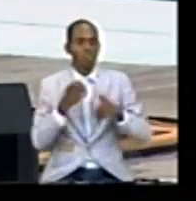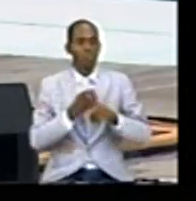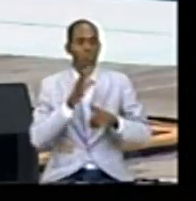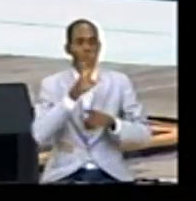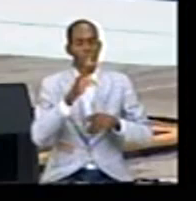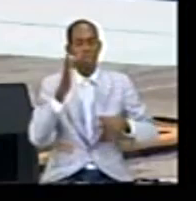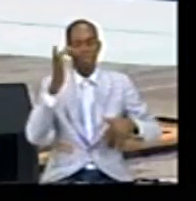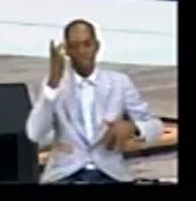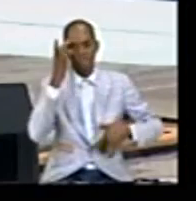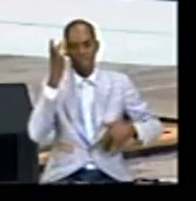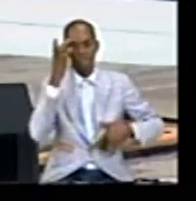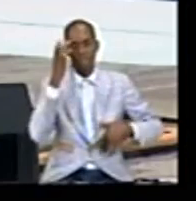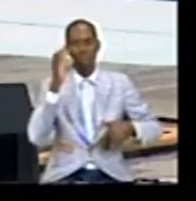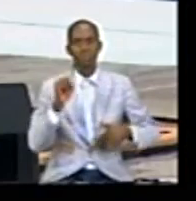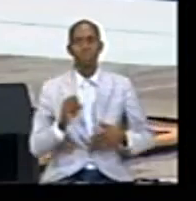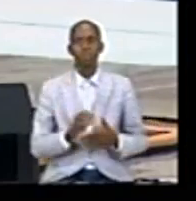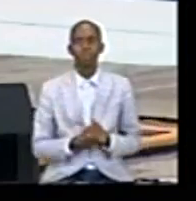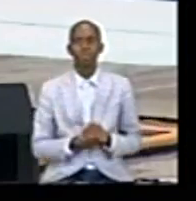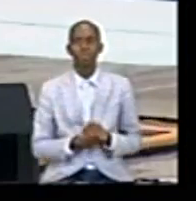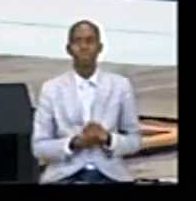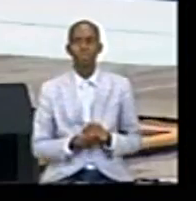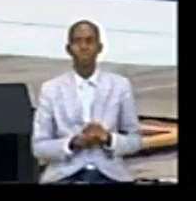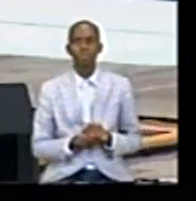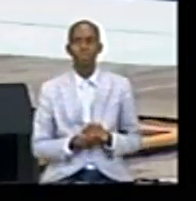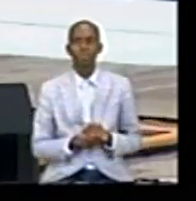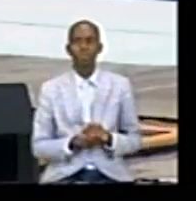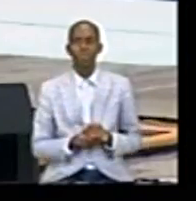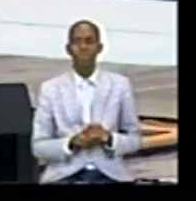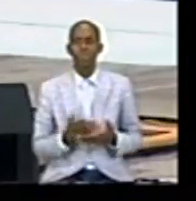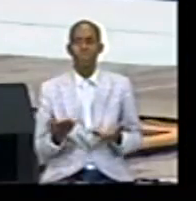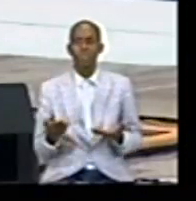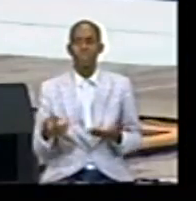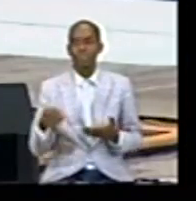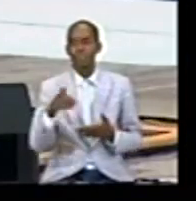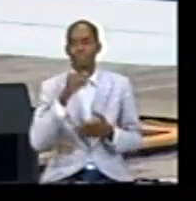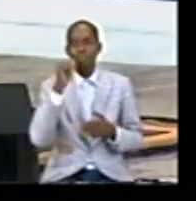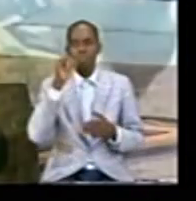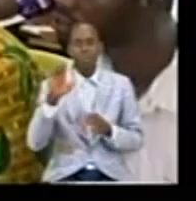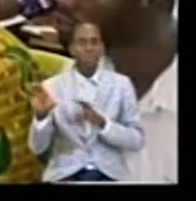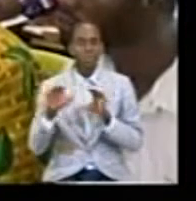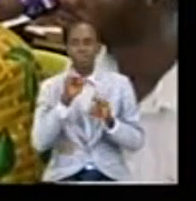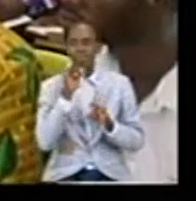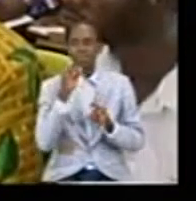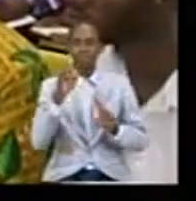infirmity. The women did not say amen.